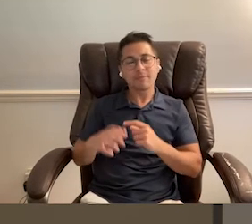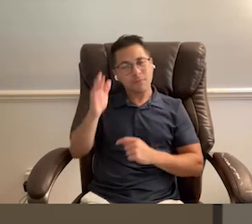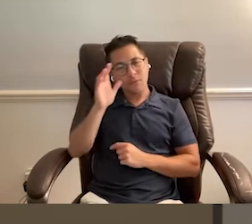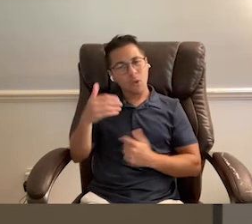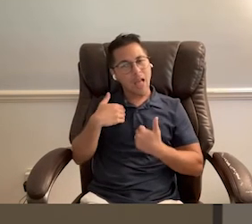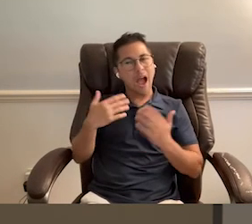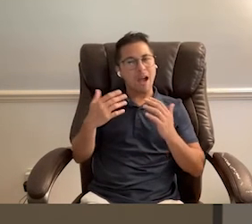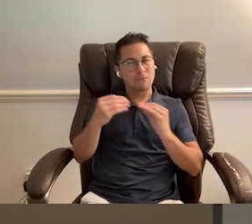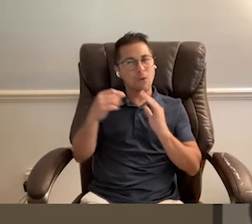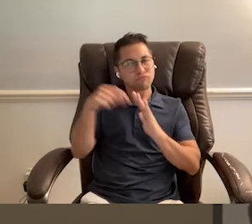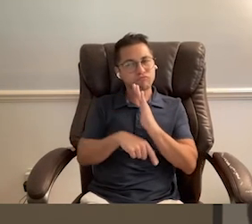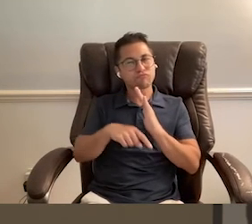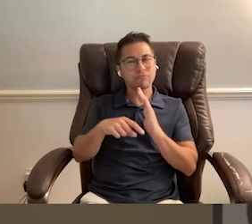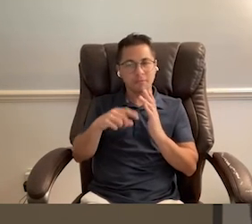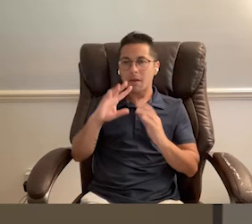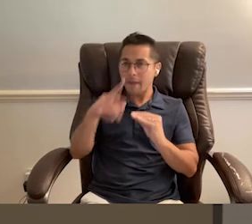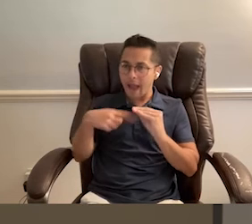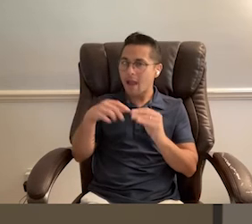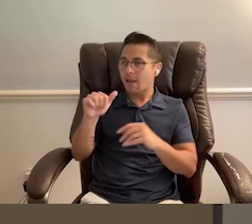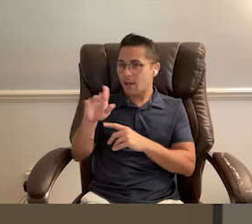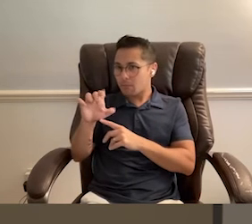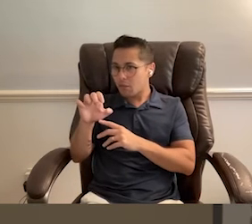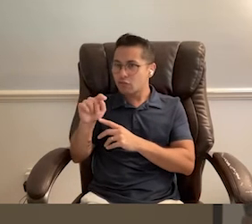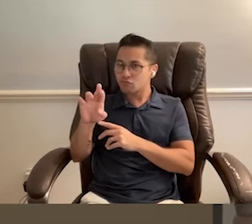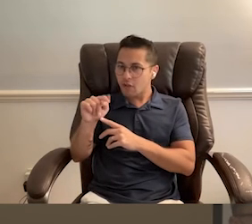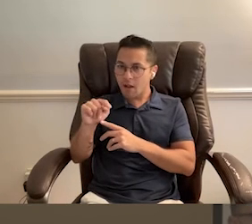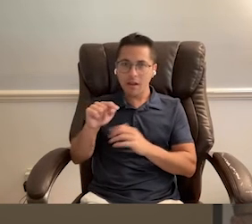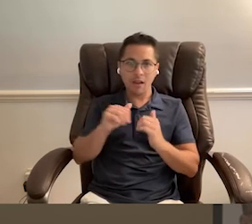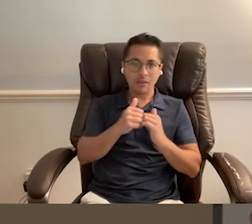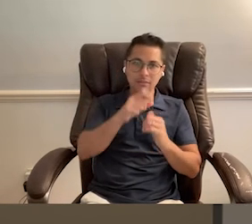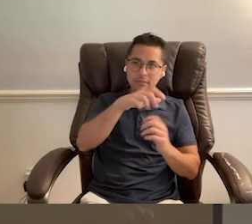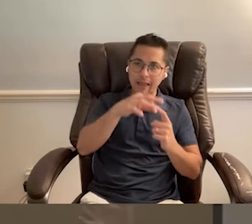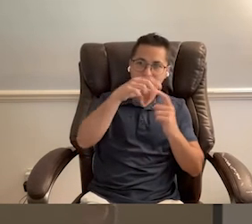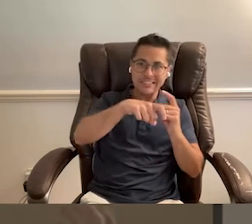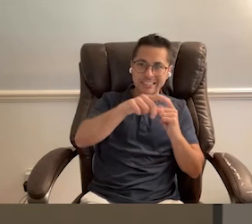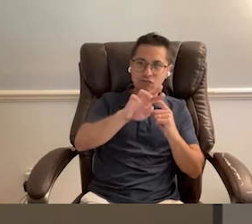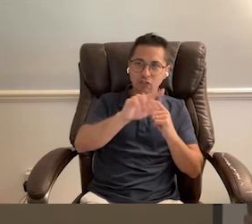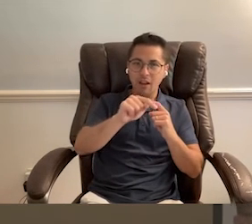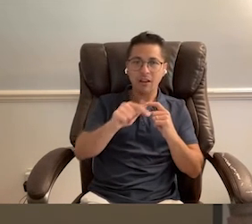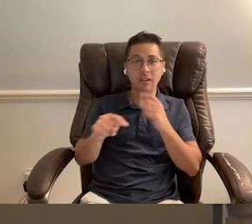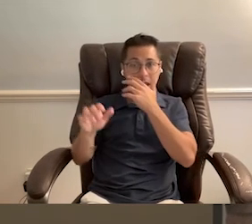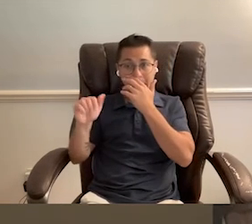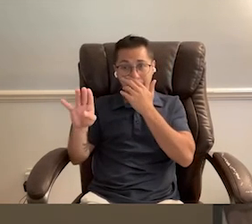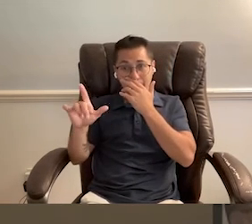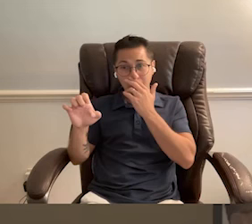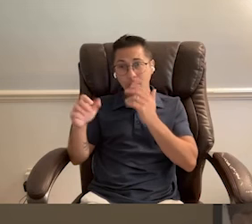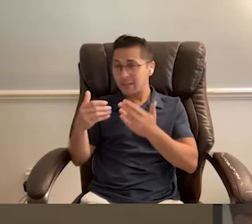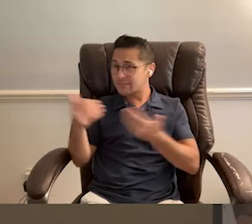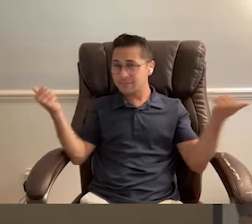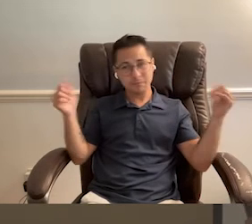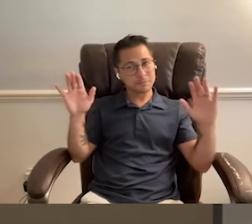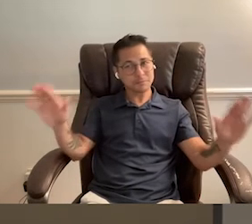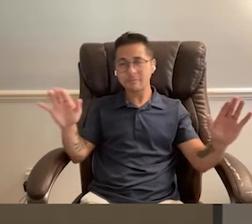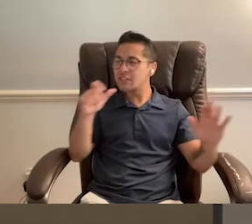on special needs trusts and able accounts and how they work together. Able account, once again, able account is not a special needs trust. It's just an additional financial